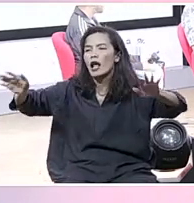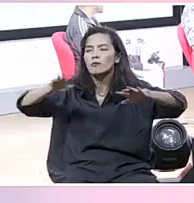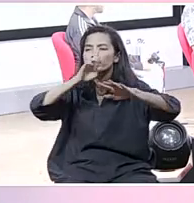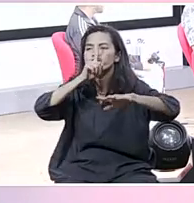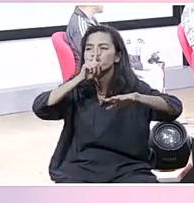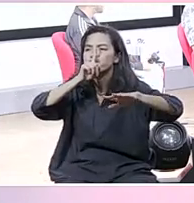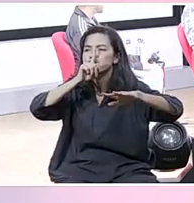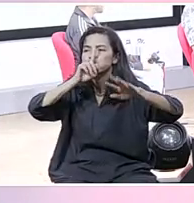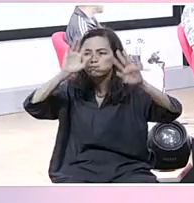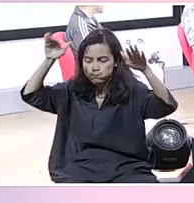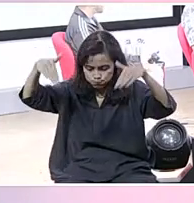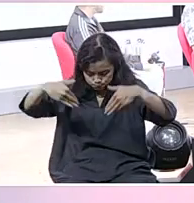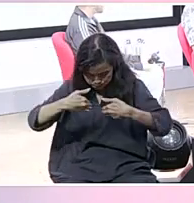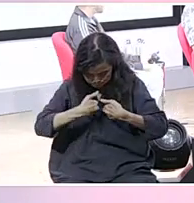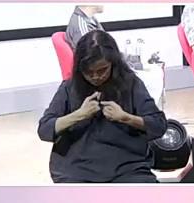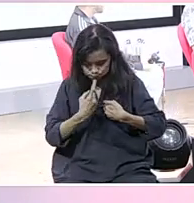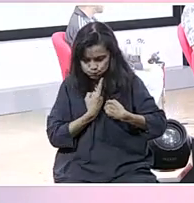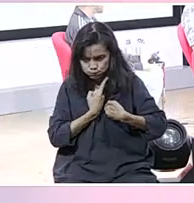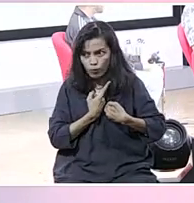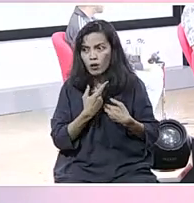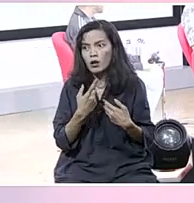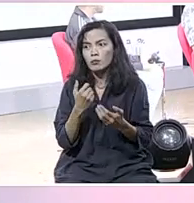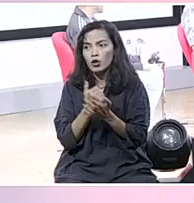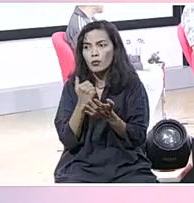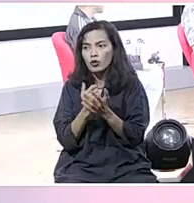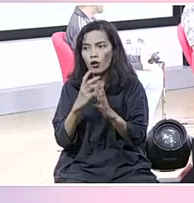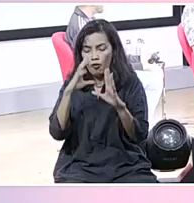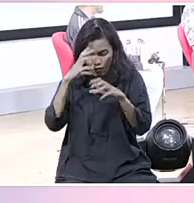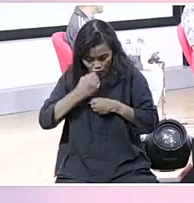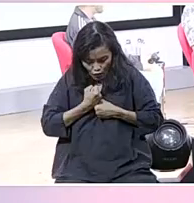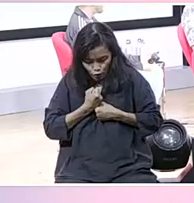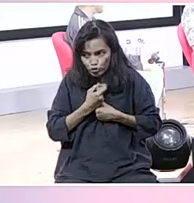whatever you want to do, focus on